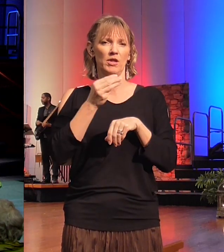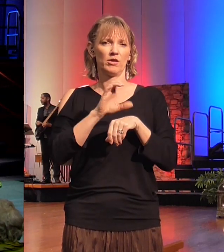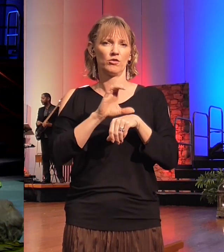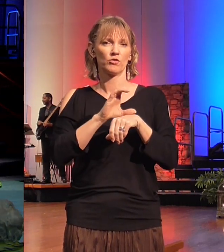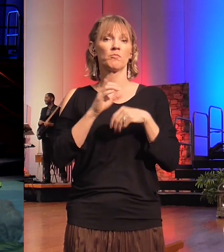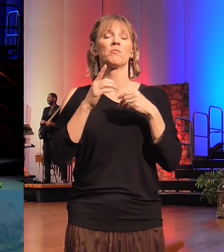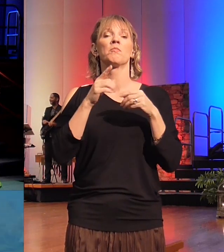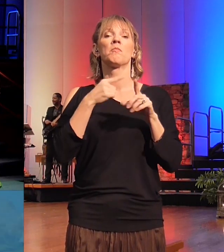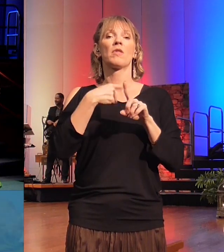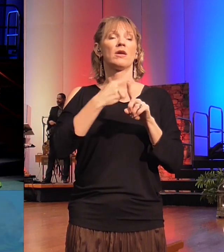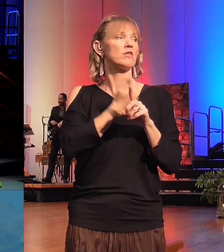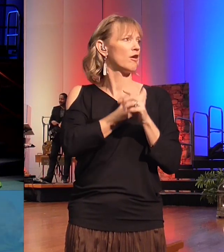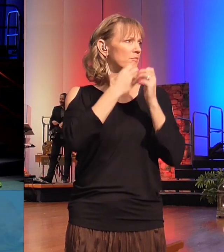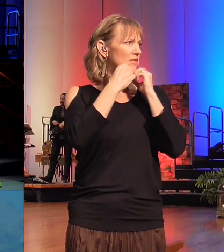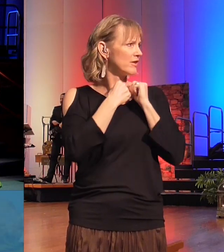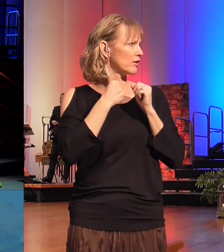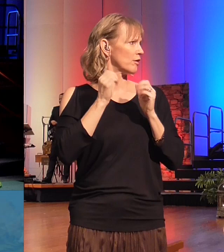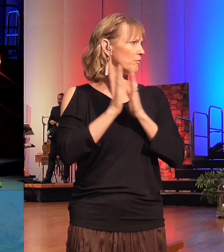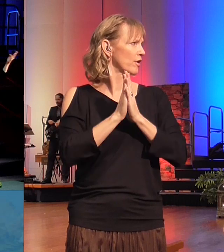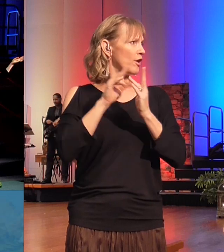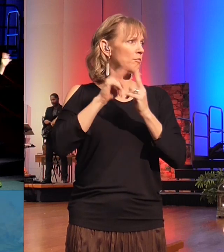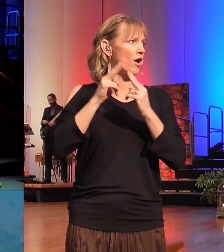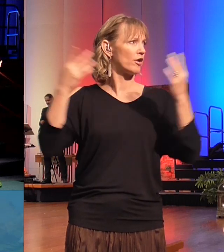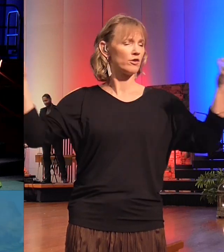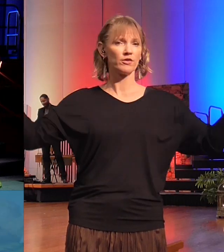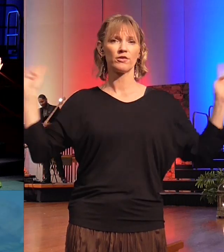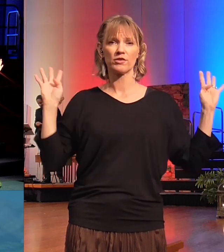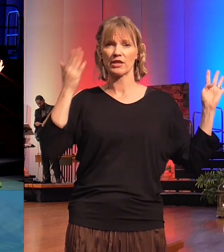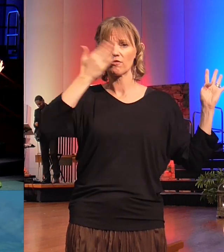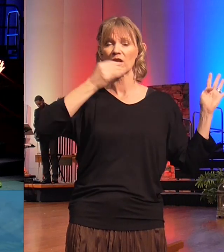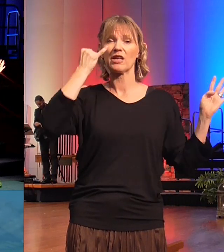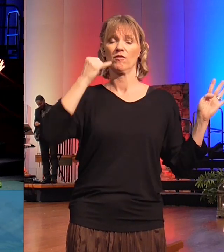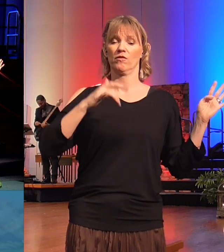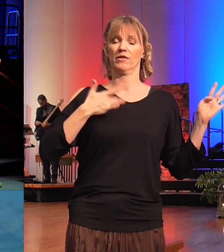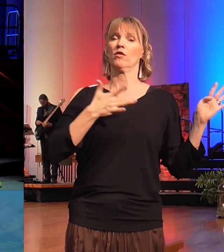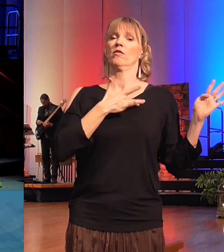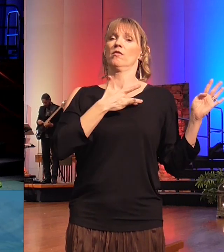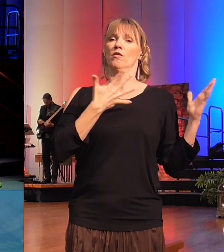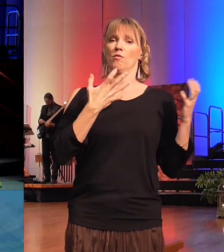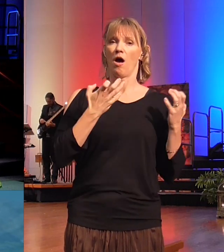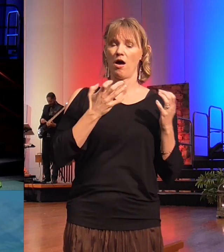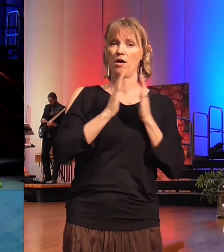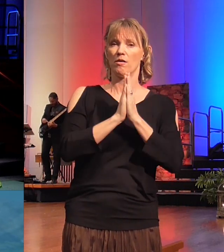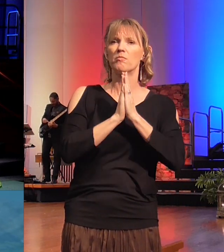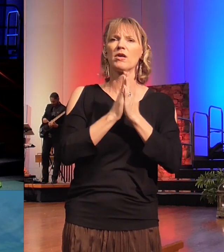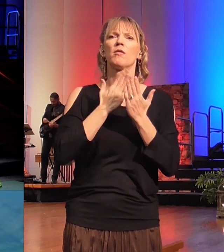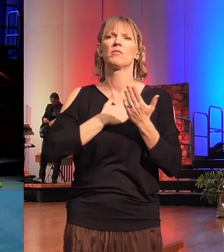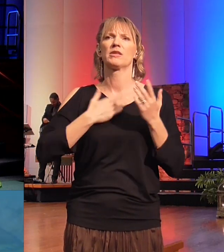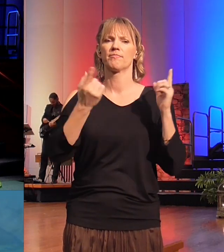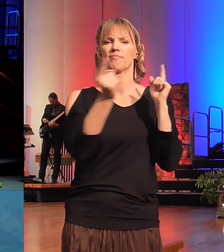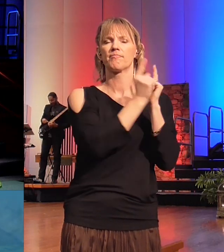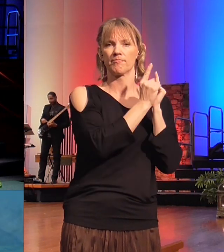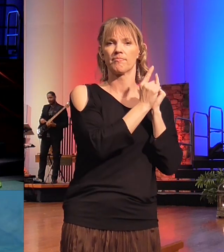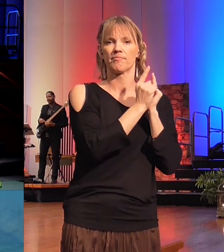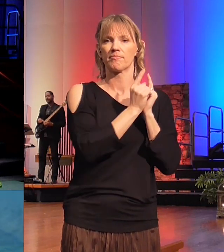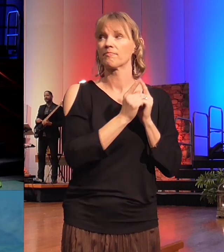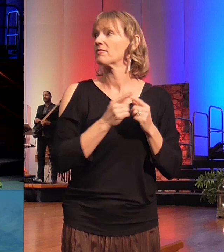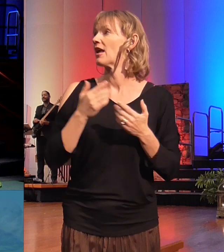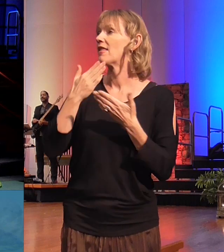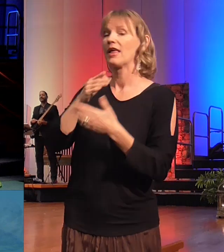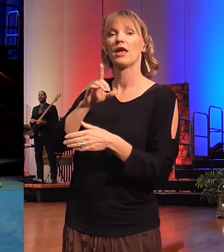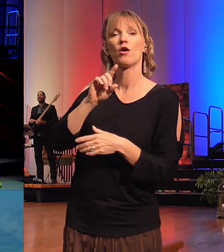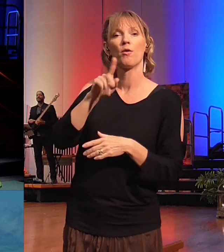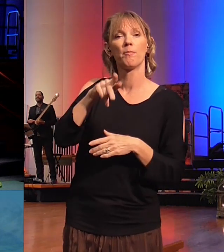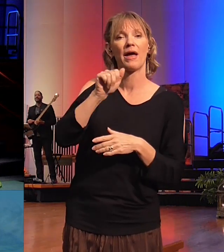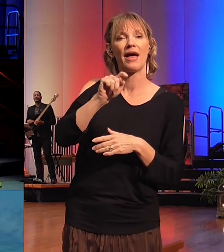front. So if prayer is calling to you, please make yourself available in front of one of them. Thank you, Patty. We wanted